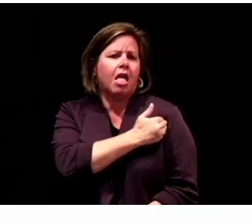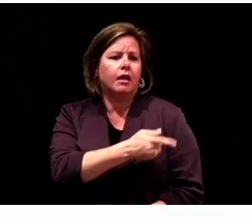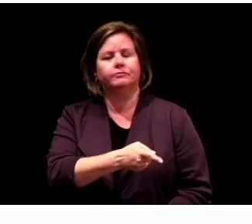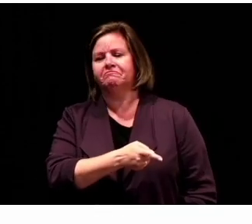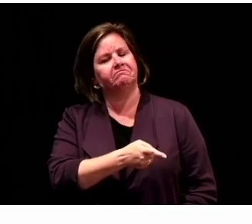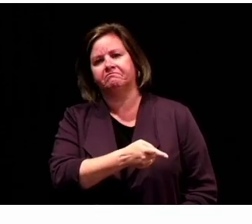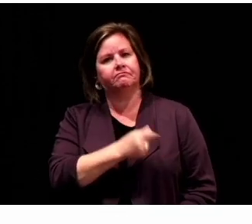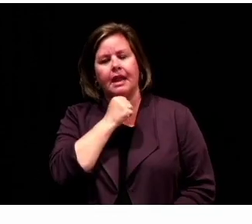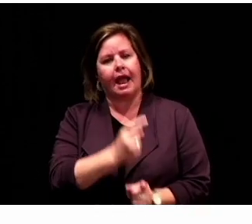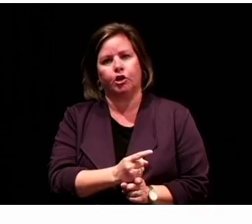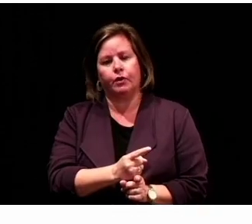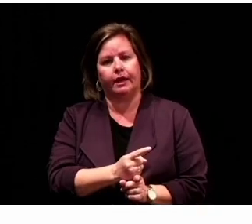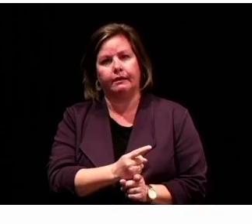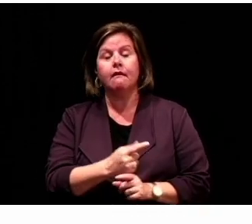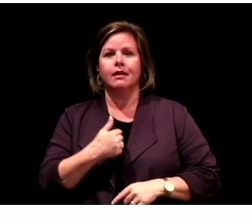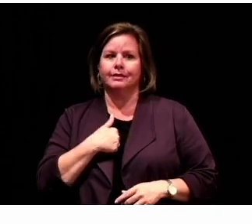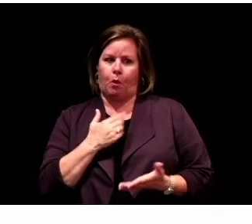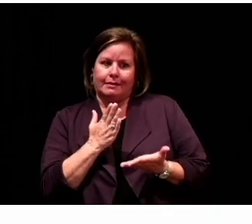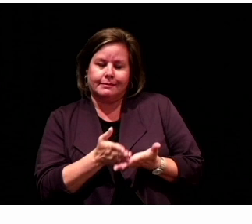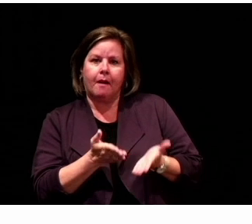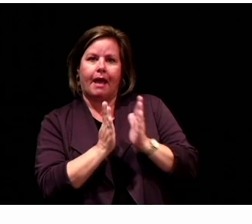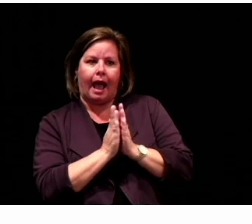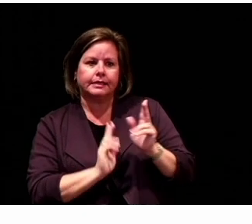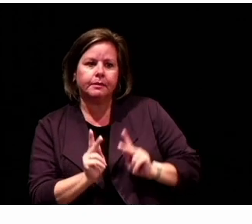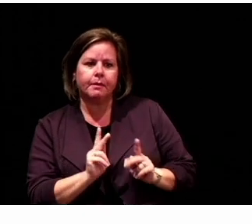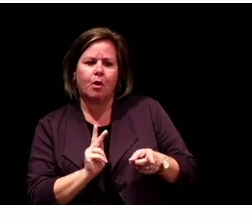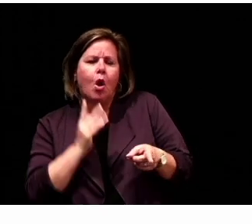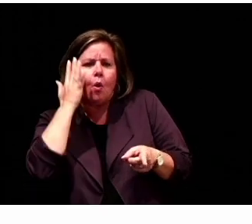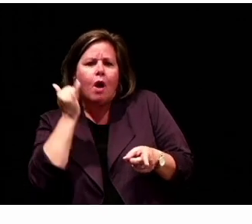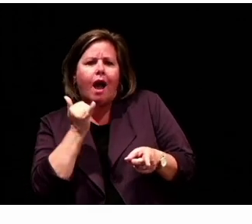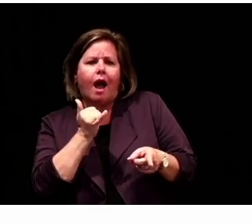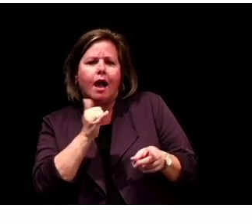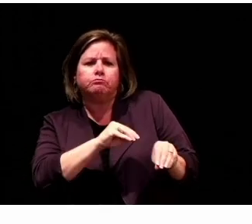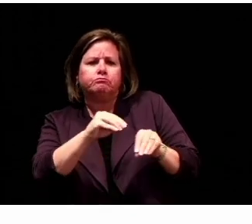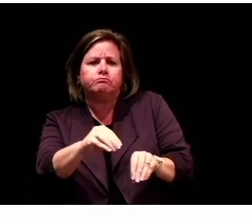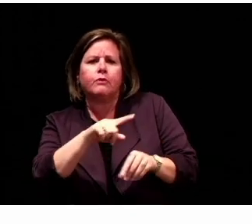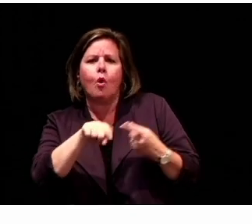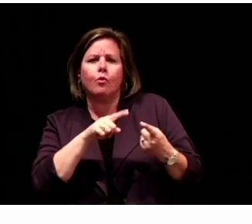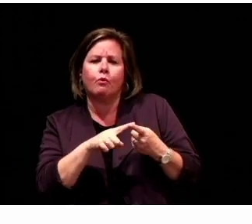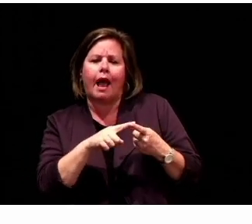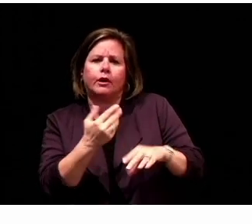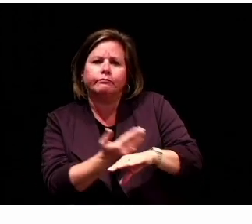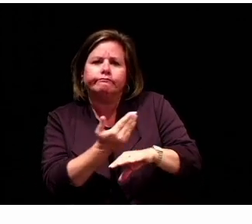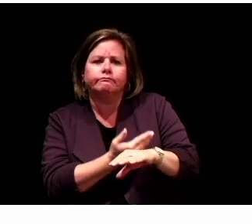week, 11% work less than 20 hours a week, and 20% are unemployed. They're working, but they don't make enough